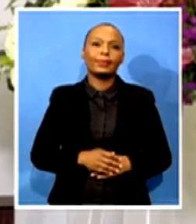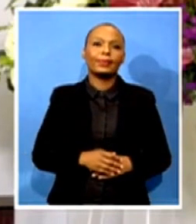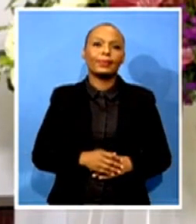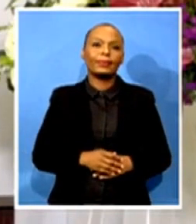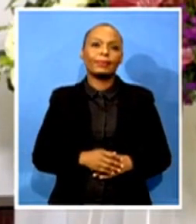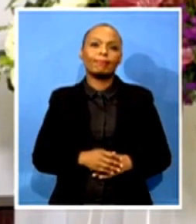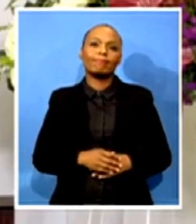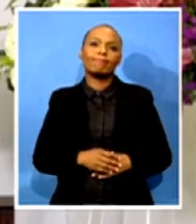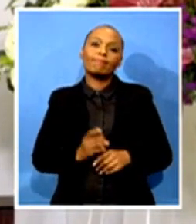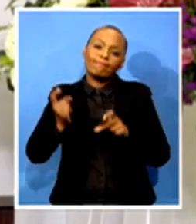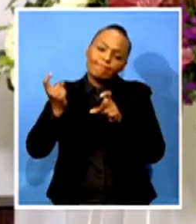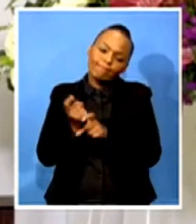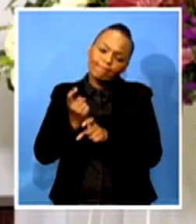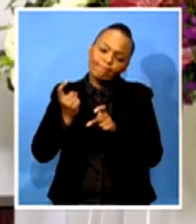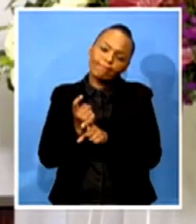sohlala